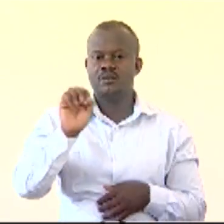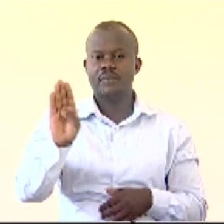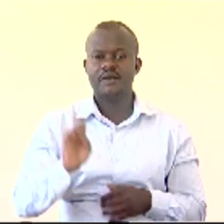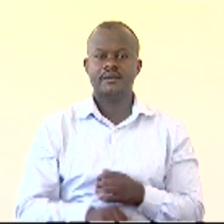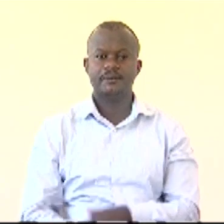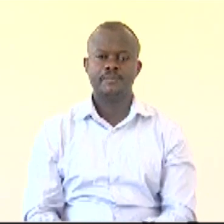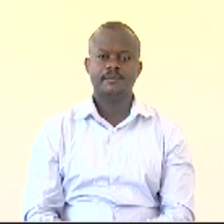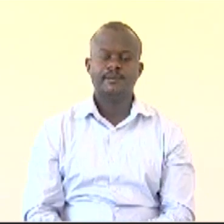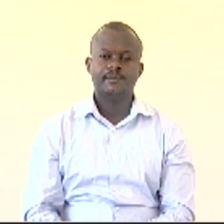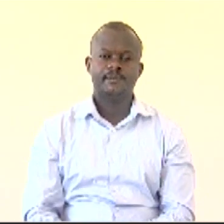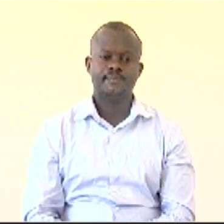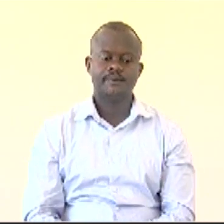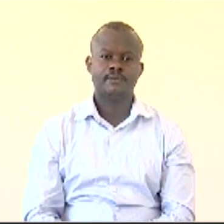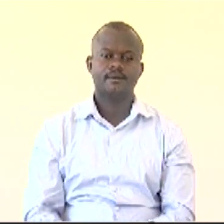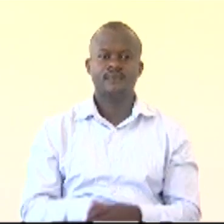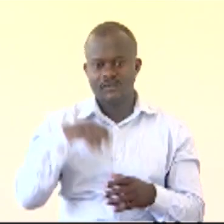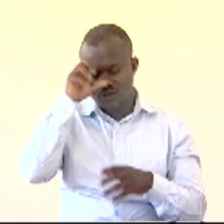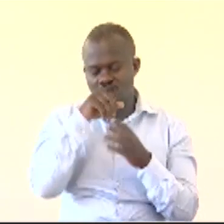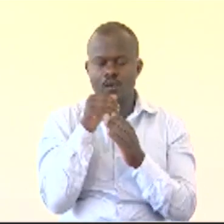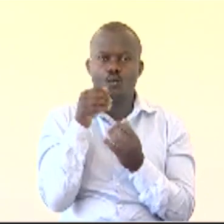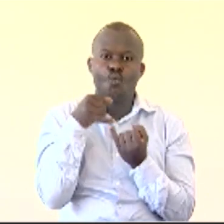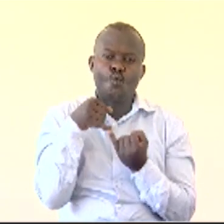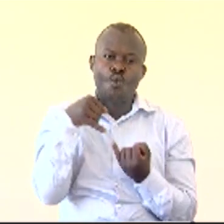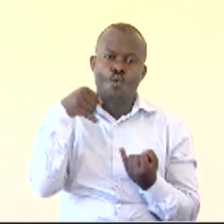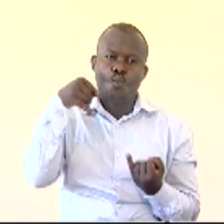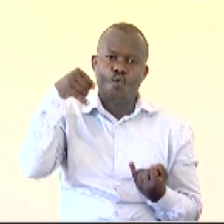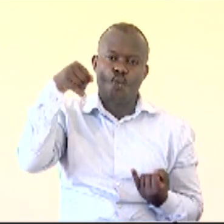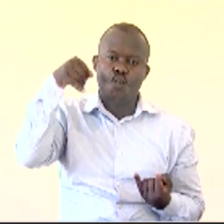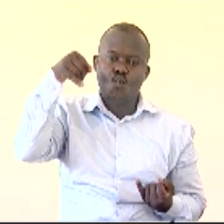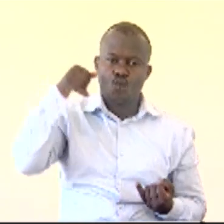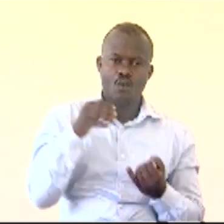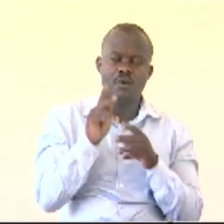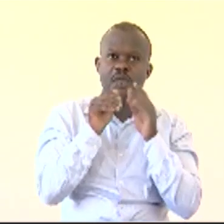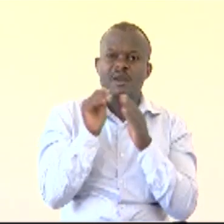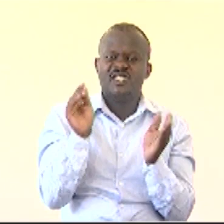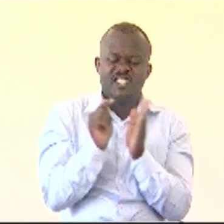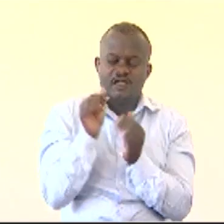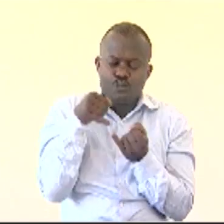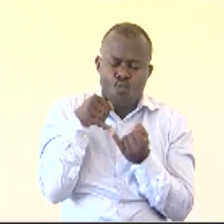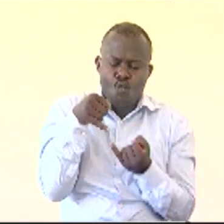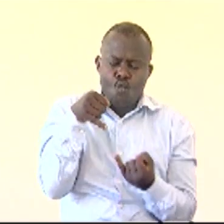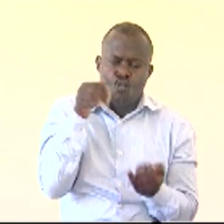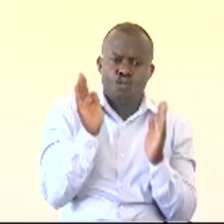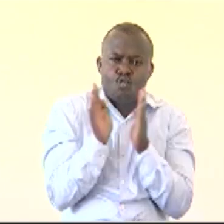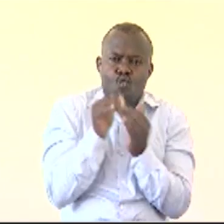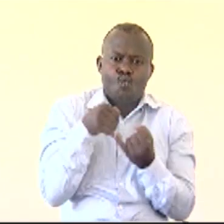tuberculosis. Also weight loss, or also weight. A person who drops weight